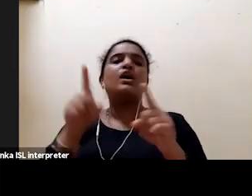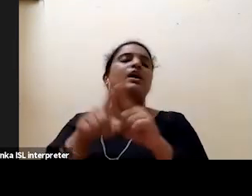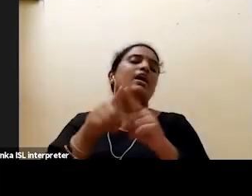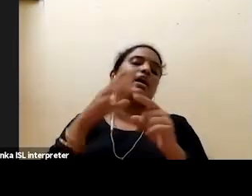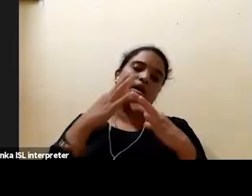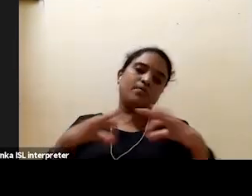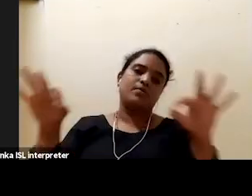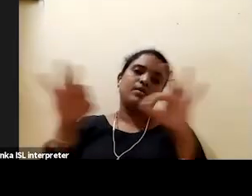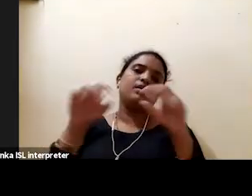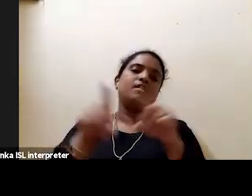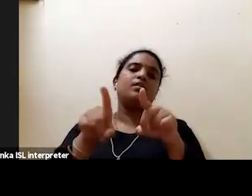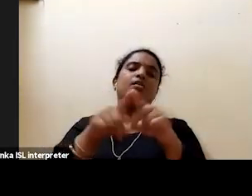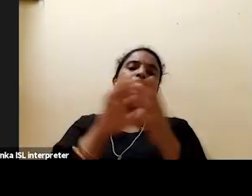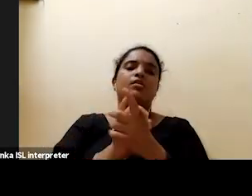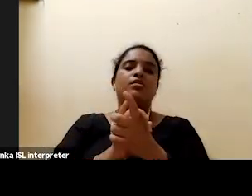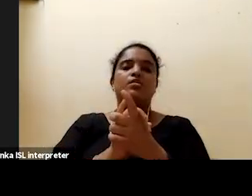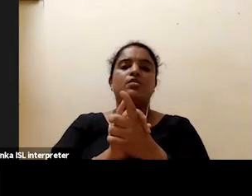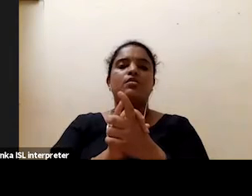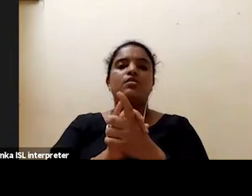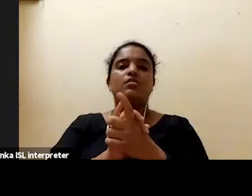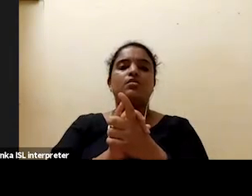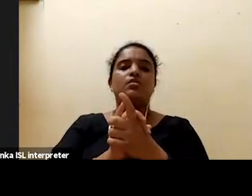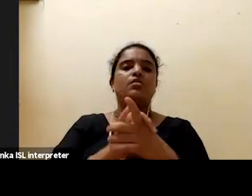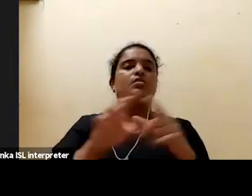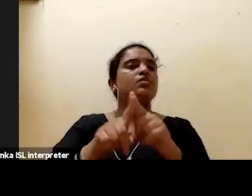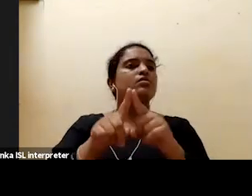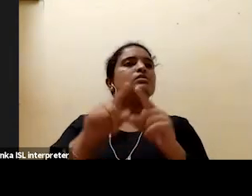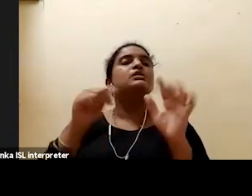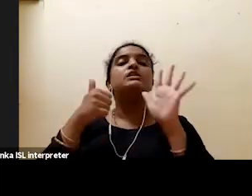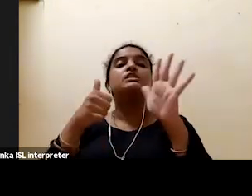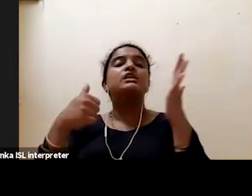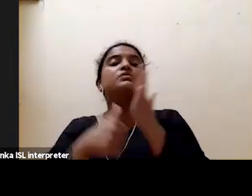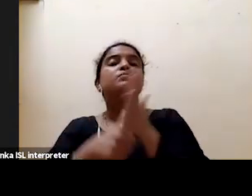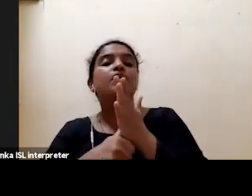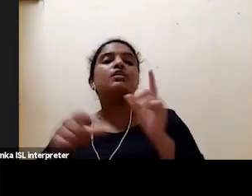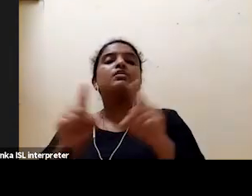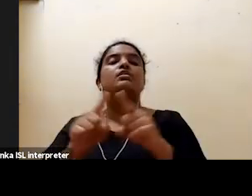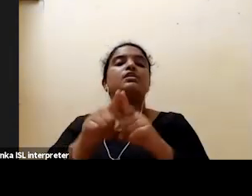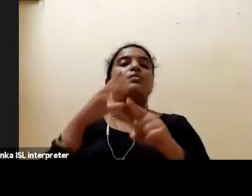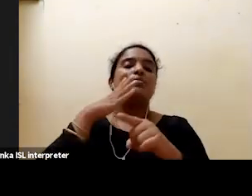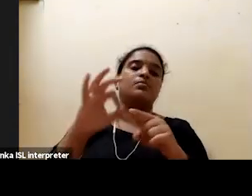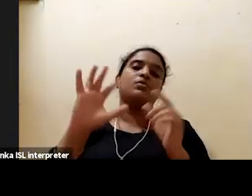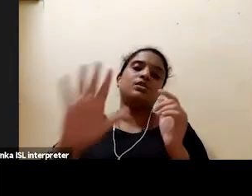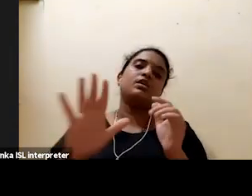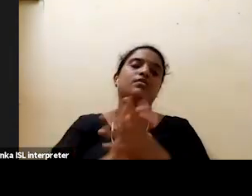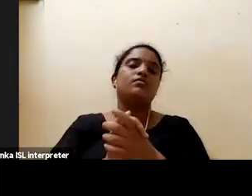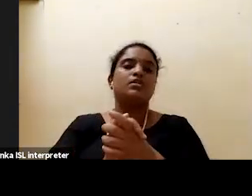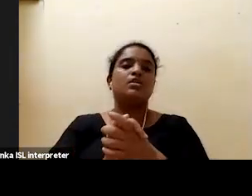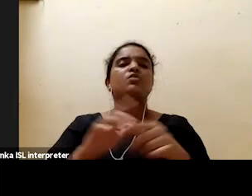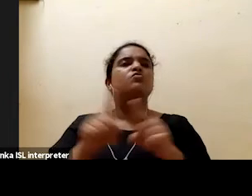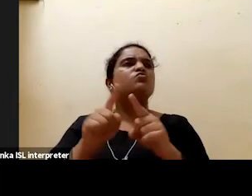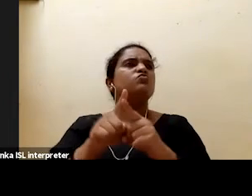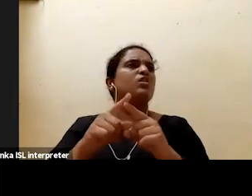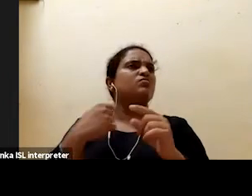the pandemic struck, and then it came back to me after almost 6 months. And after 6 months of submitting my work, I was so detached from